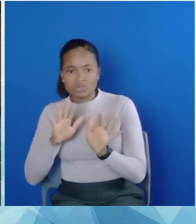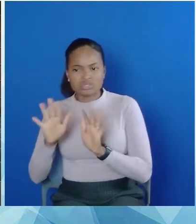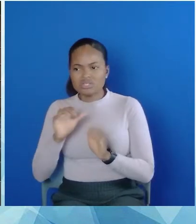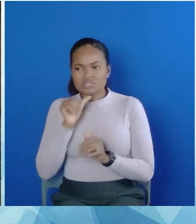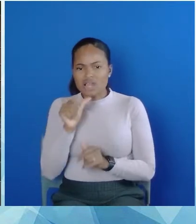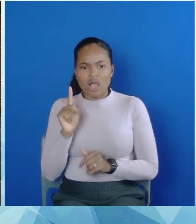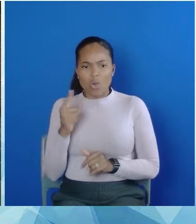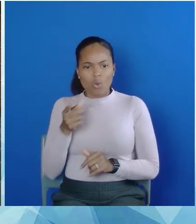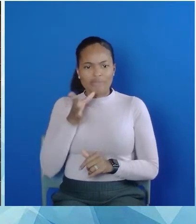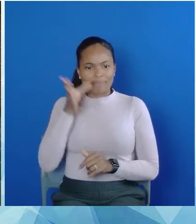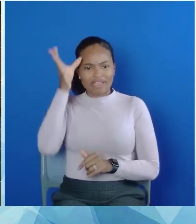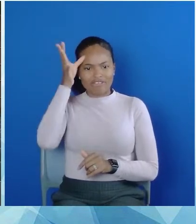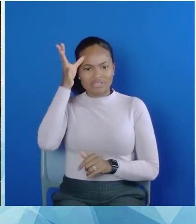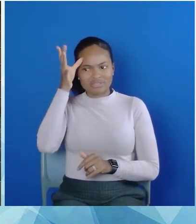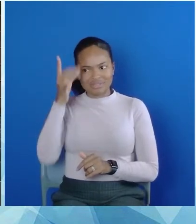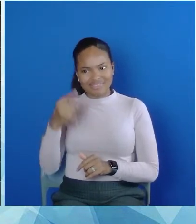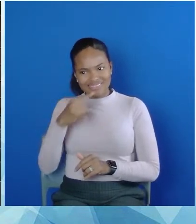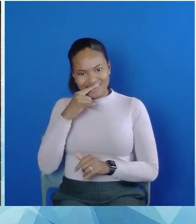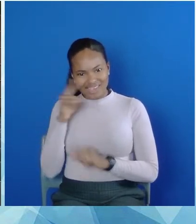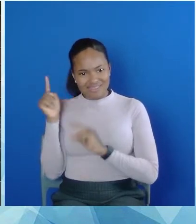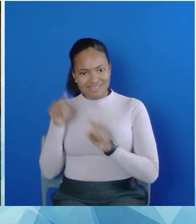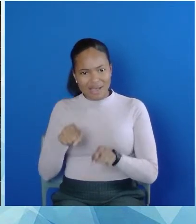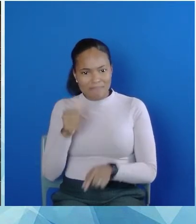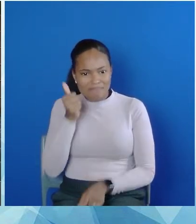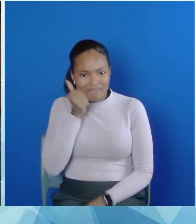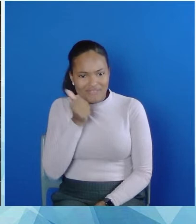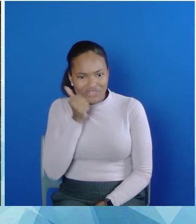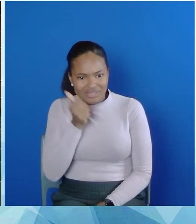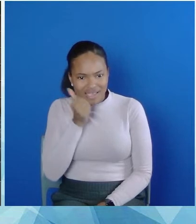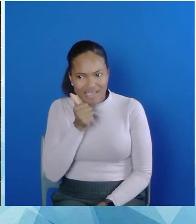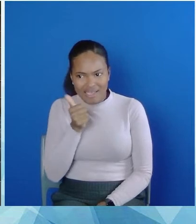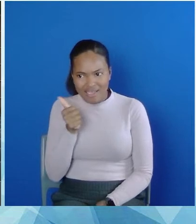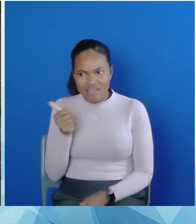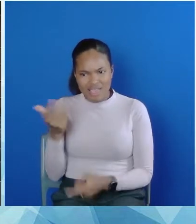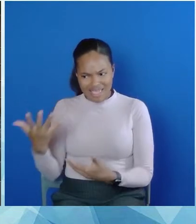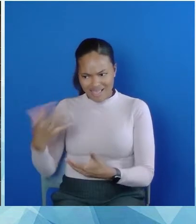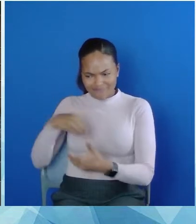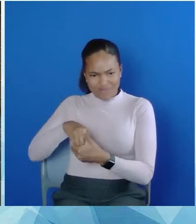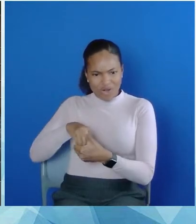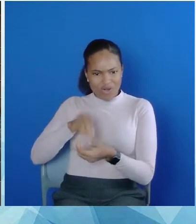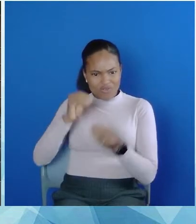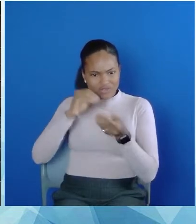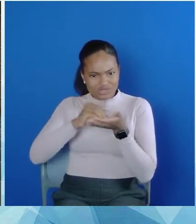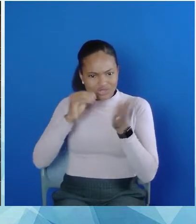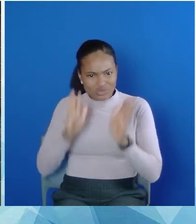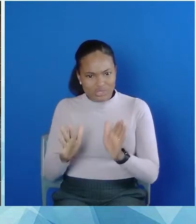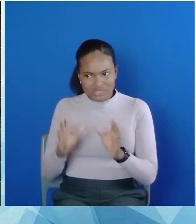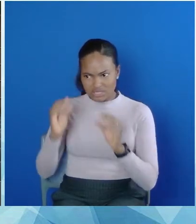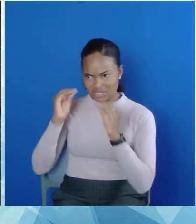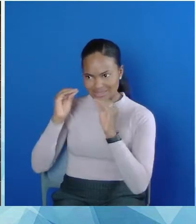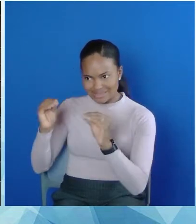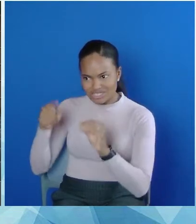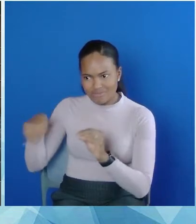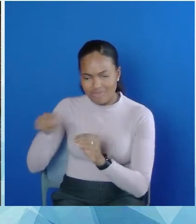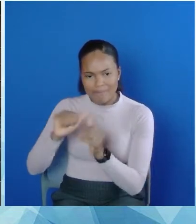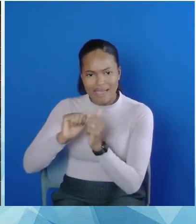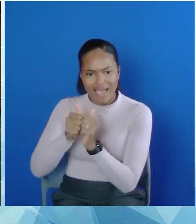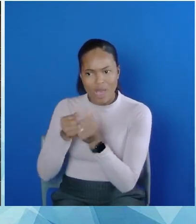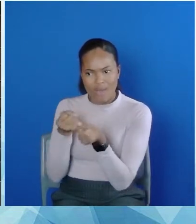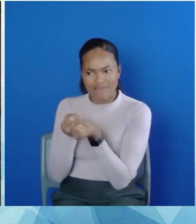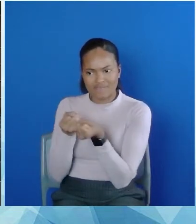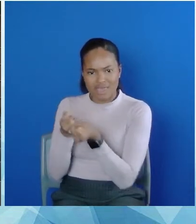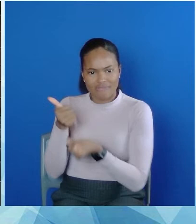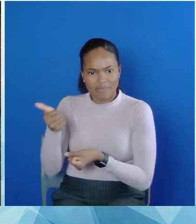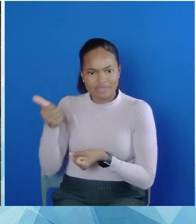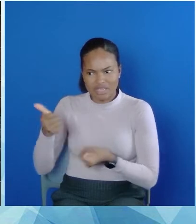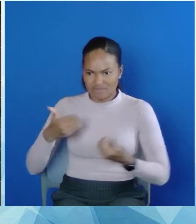These kids are on this campus every day. Let them be engaged. Let them be involved. Teach them what it's like to advocate from a young age.